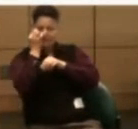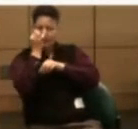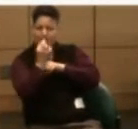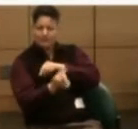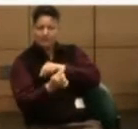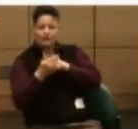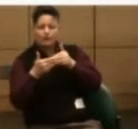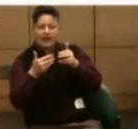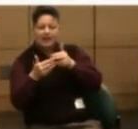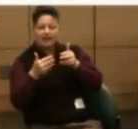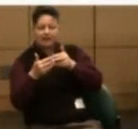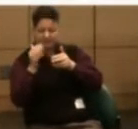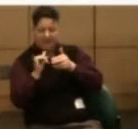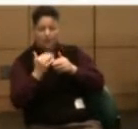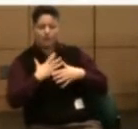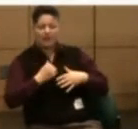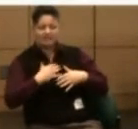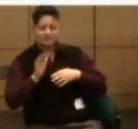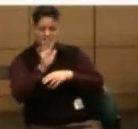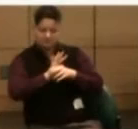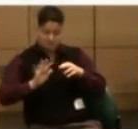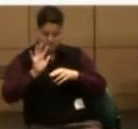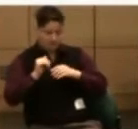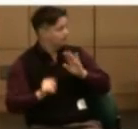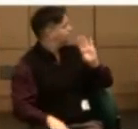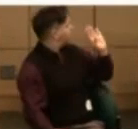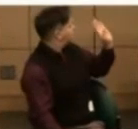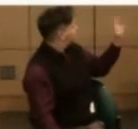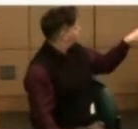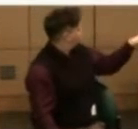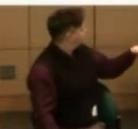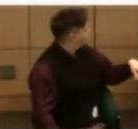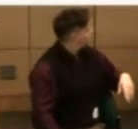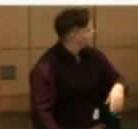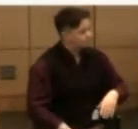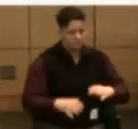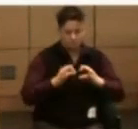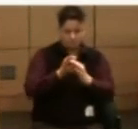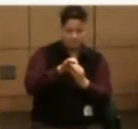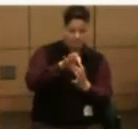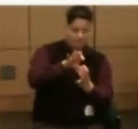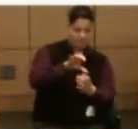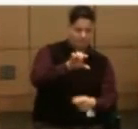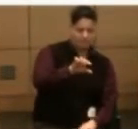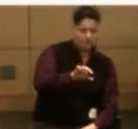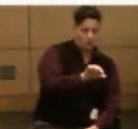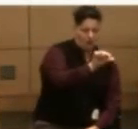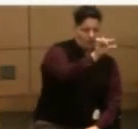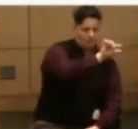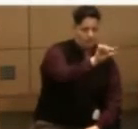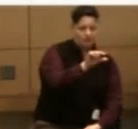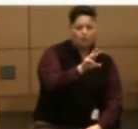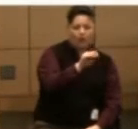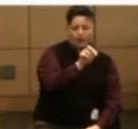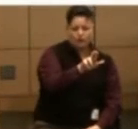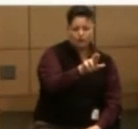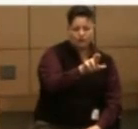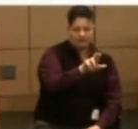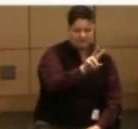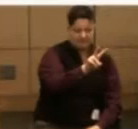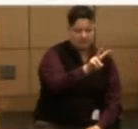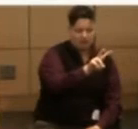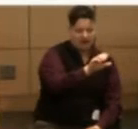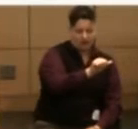gray there in amongst the white. Here, you can see a much wider vestibular aqueduct where there was a